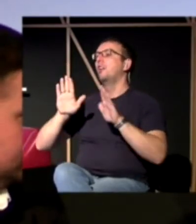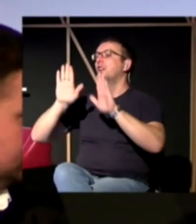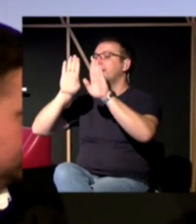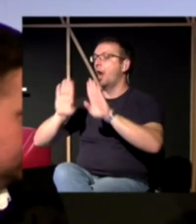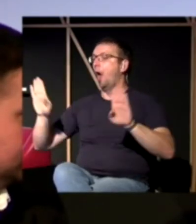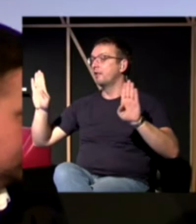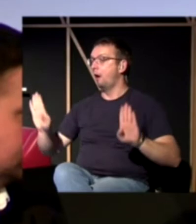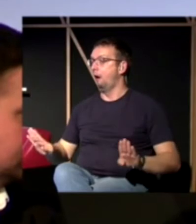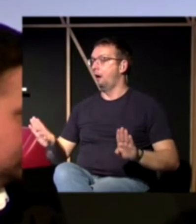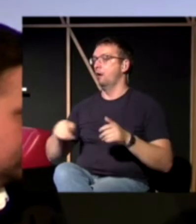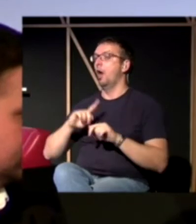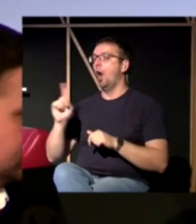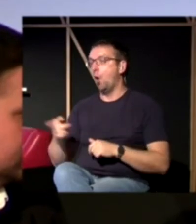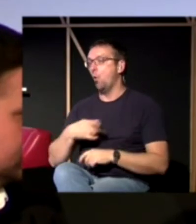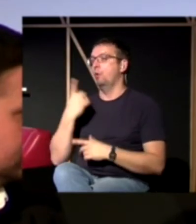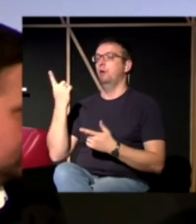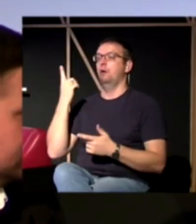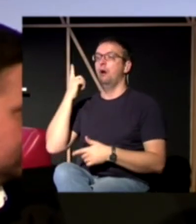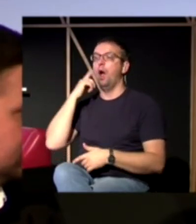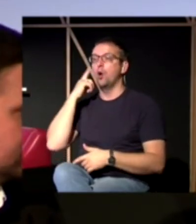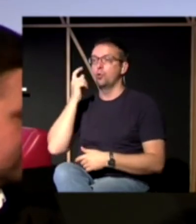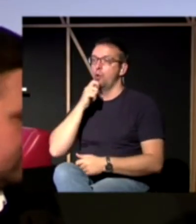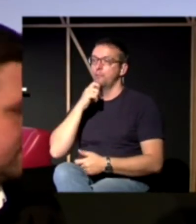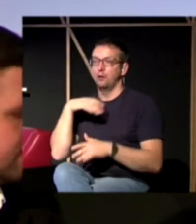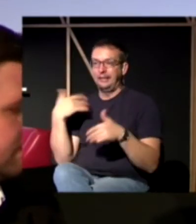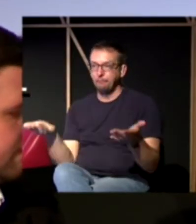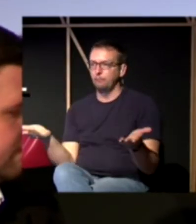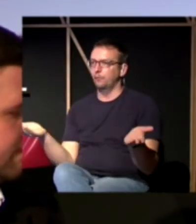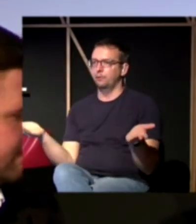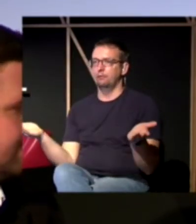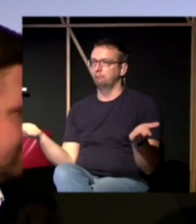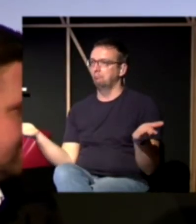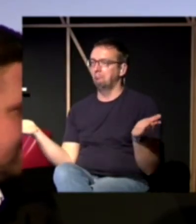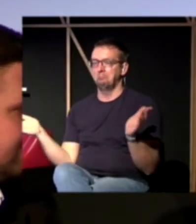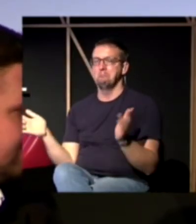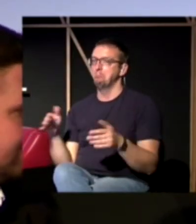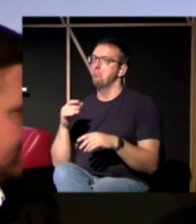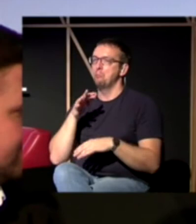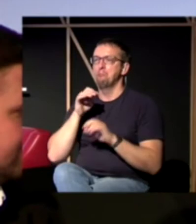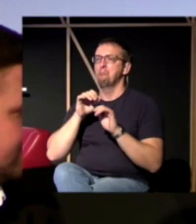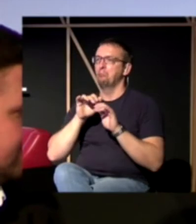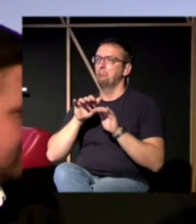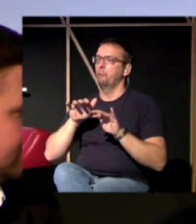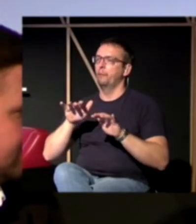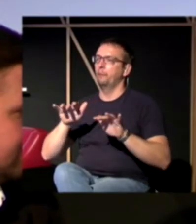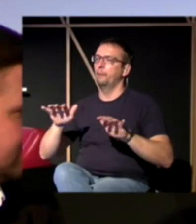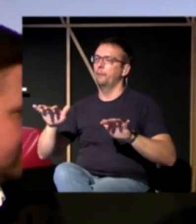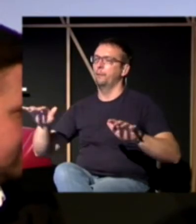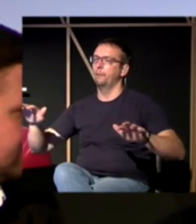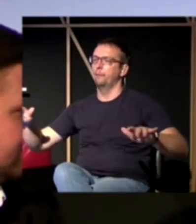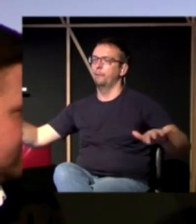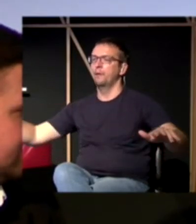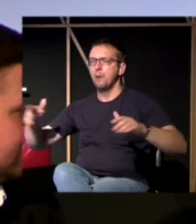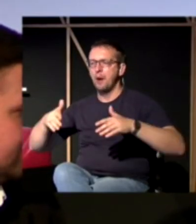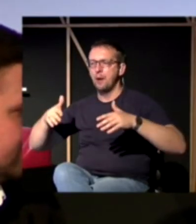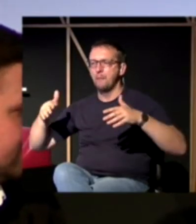believe CAFE contributed a lot in these services in Ukraine, and hope will